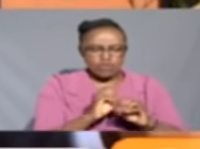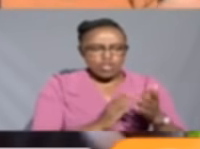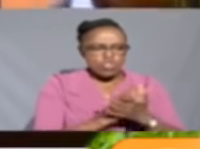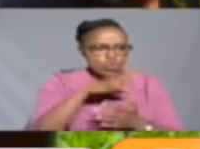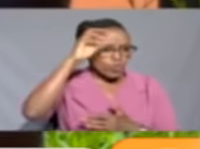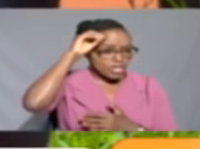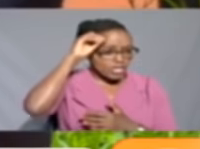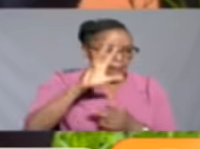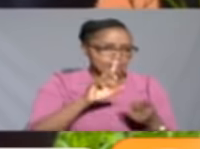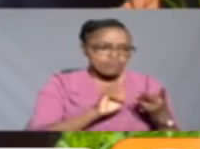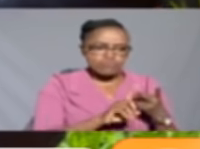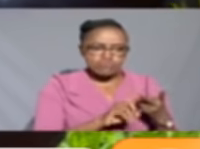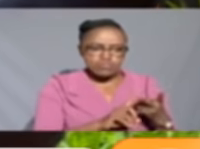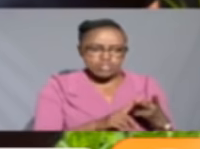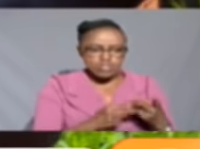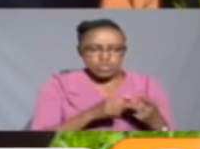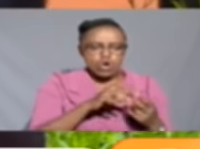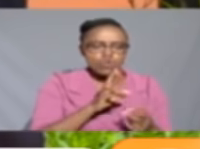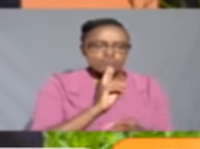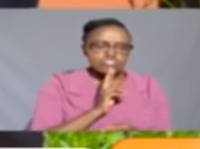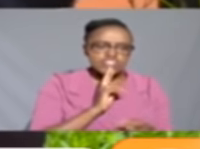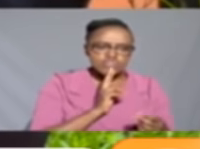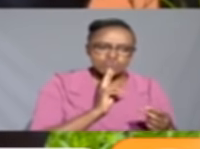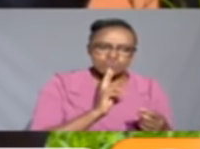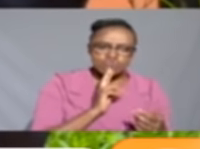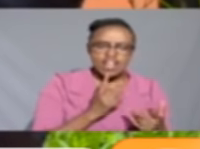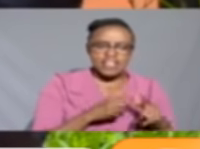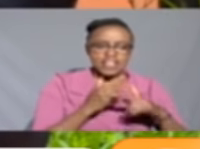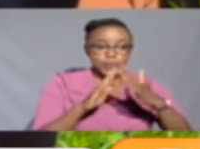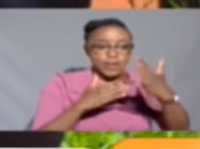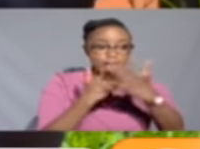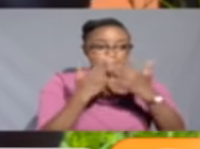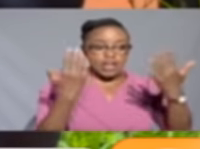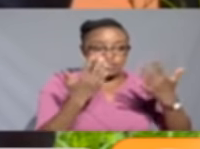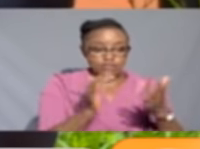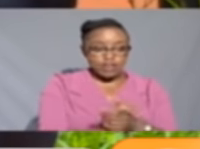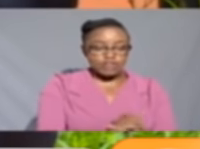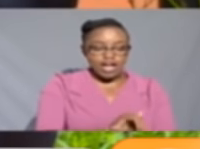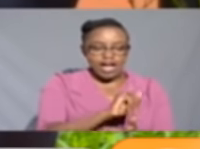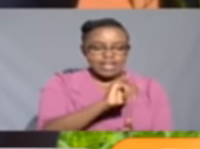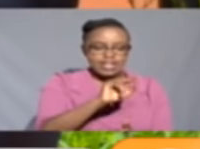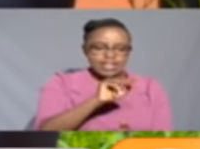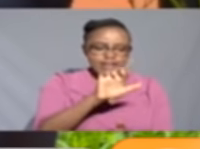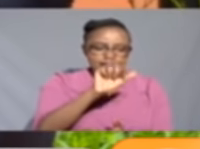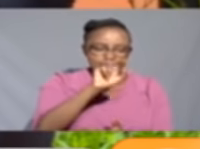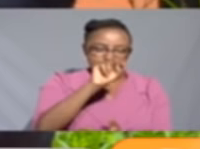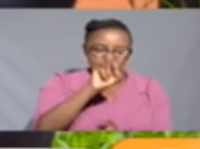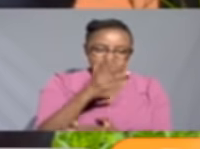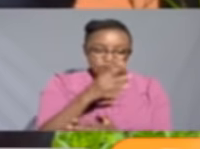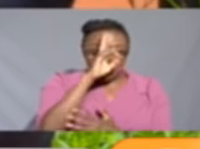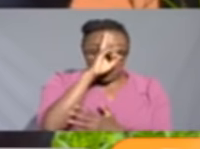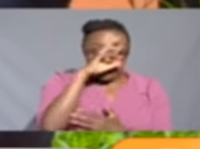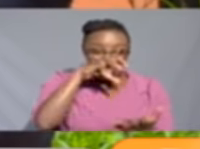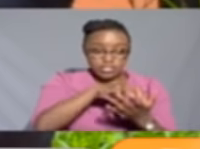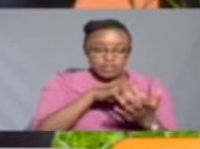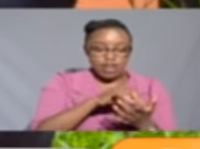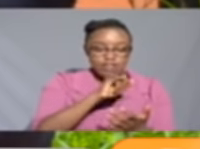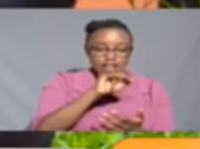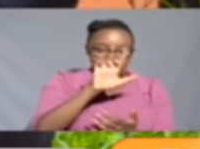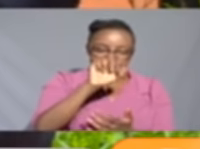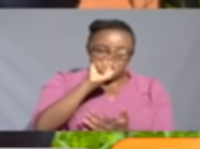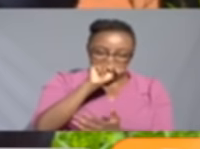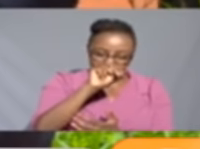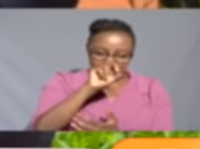Kiambu to Ruiru. We ended up at the inland depot, the police station at the inland